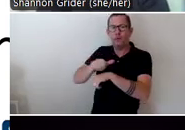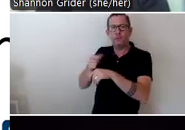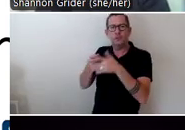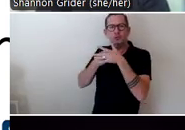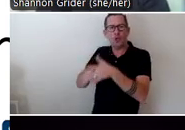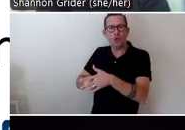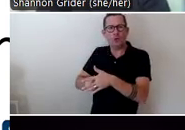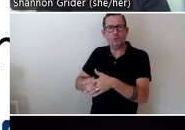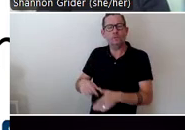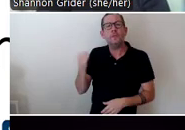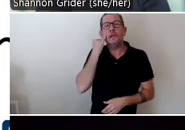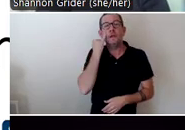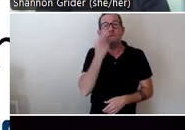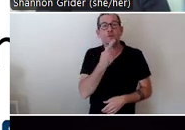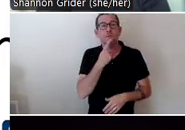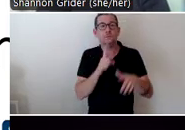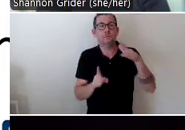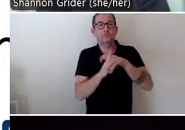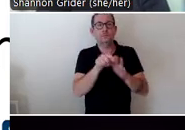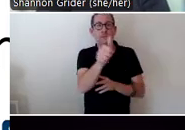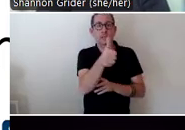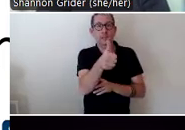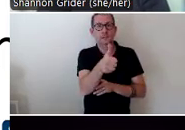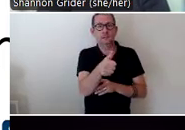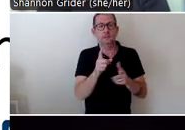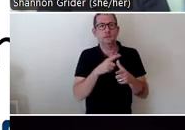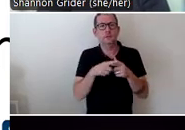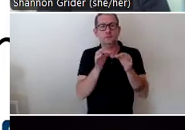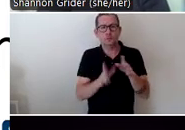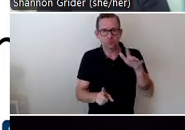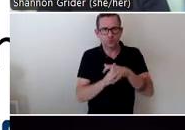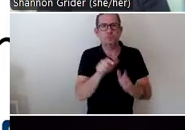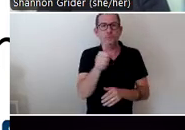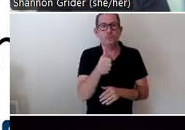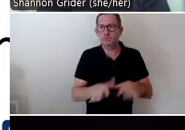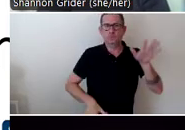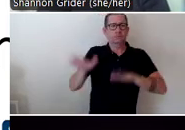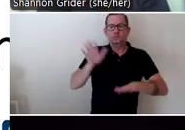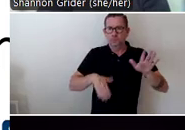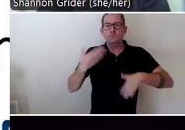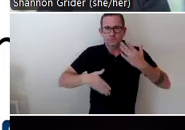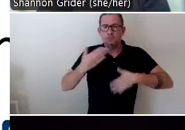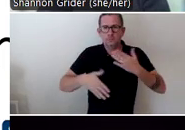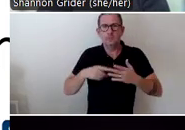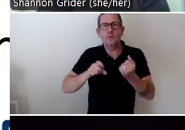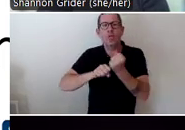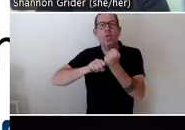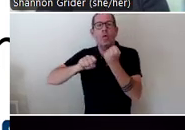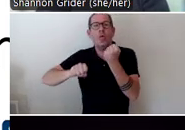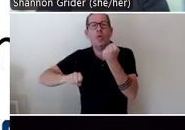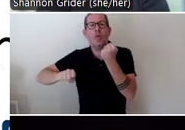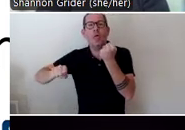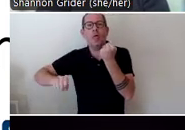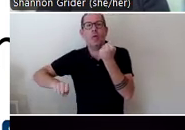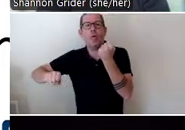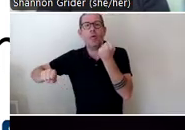do pre-meeting and making sure that any information is shared before the meeting is starting. Before, if you just